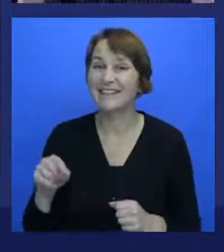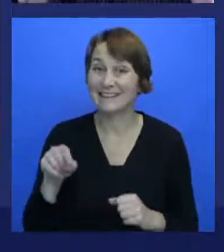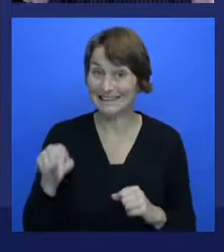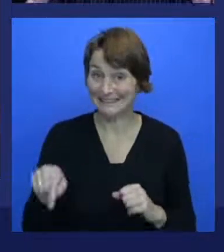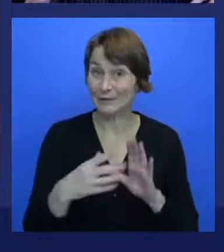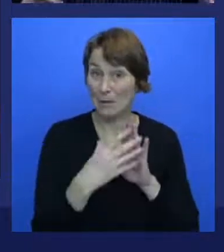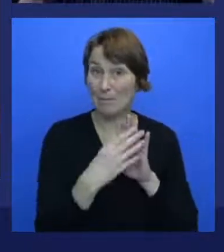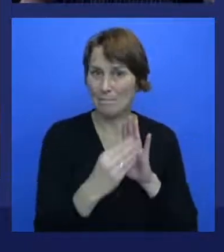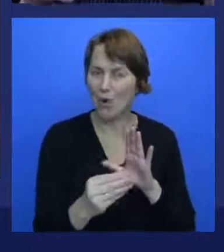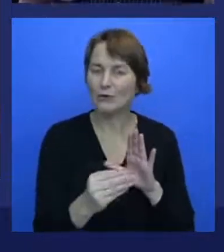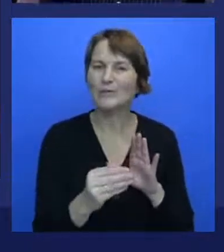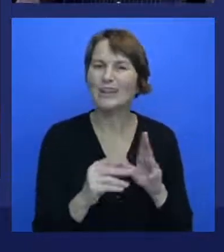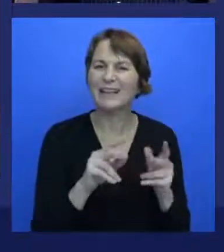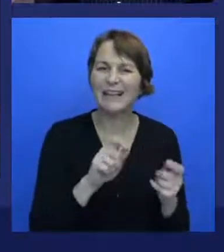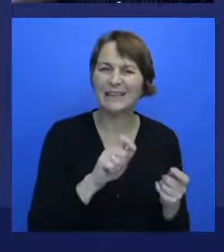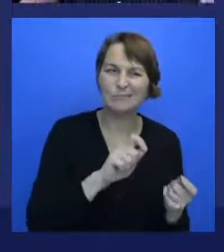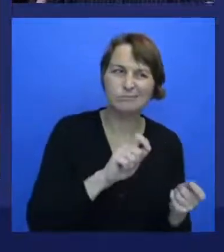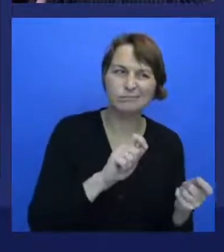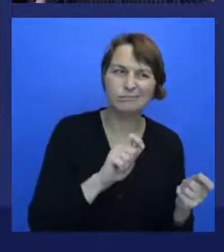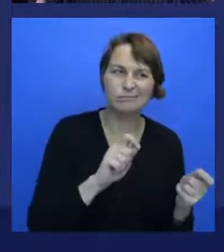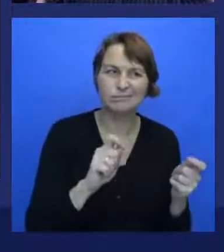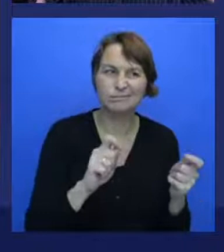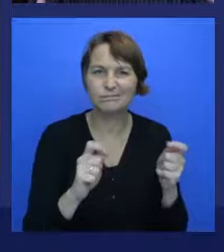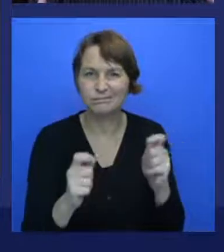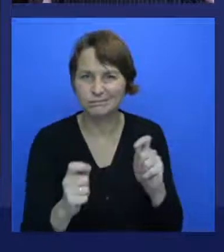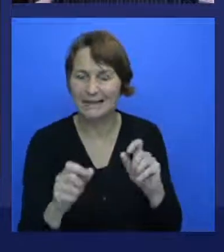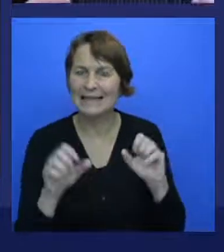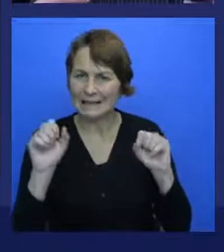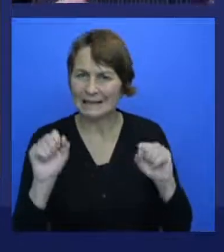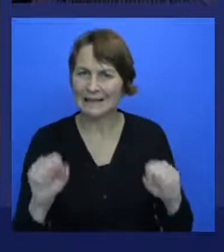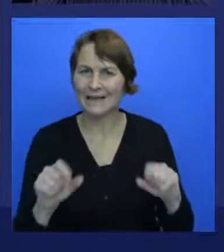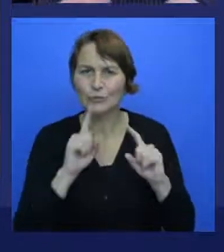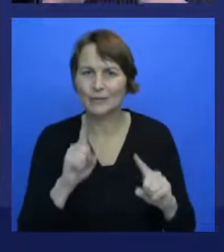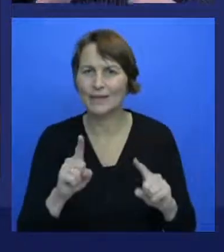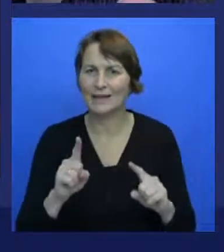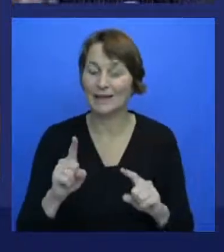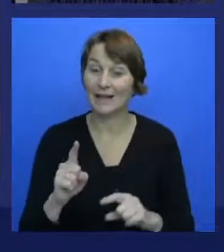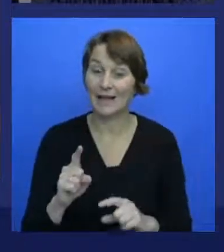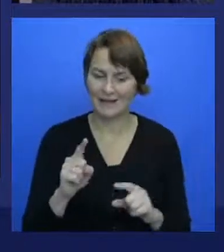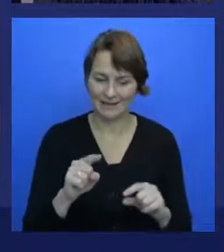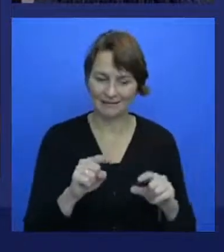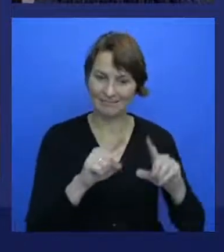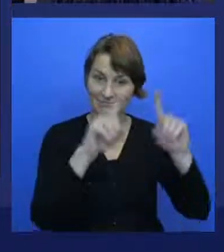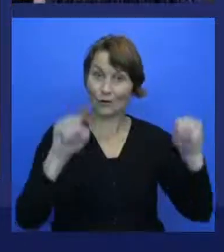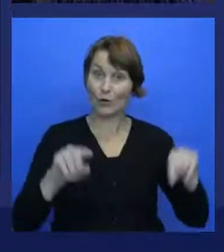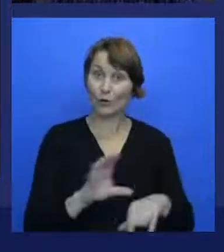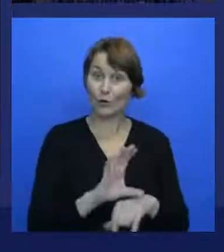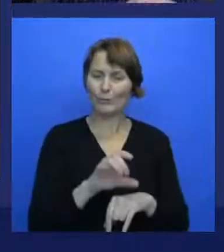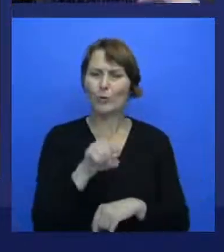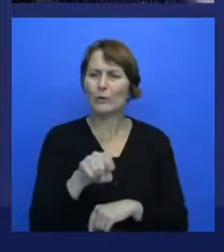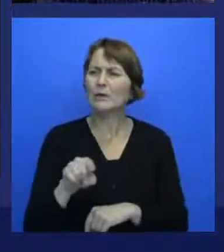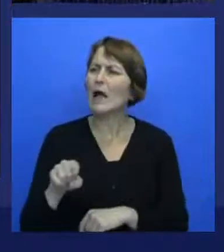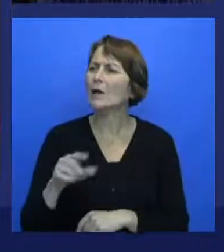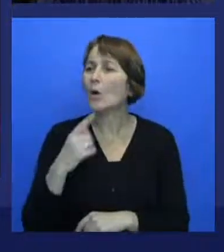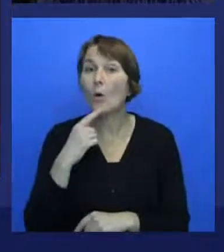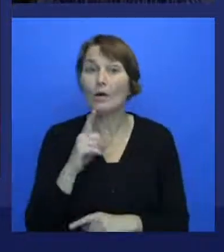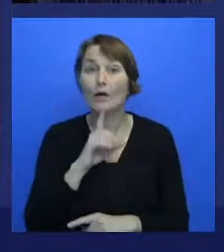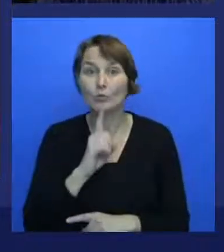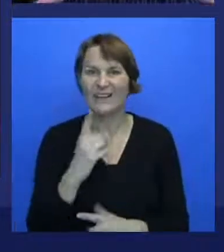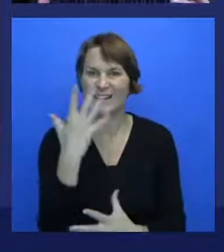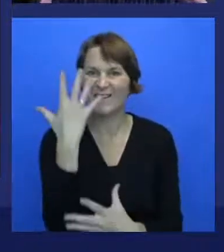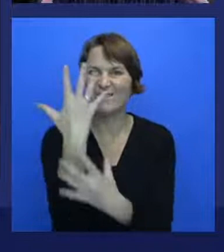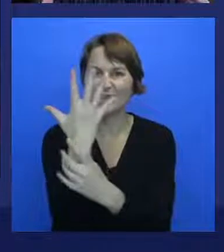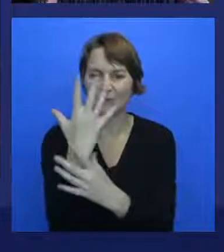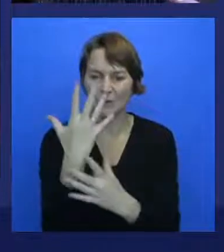into, where the fact that we can create physical representations of those learnings, not just identifying images with probabilities or simulating